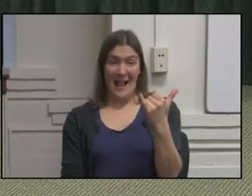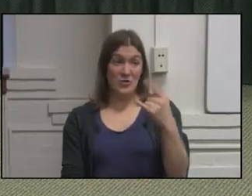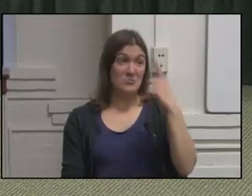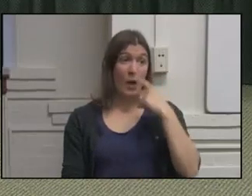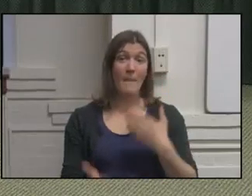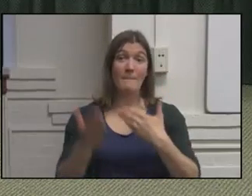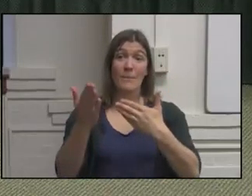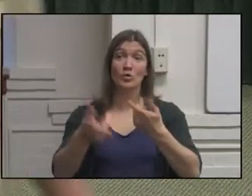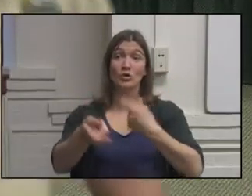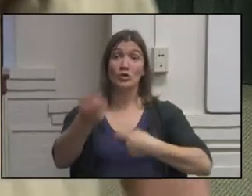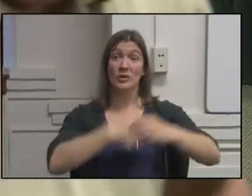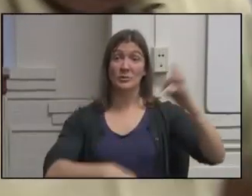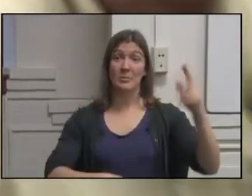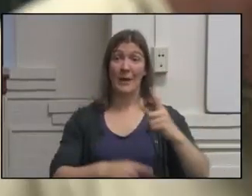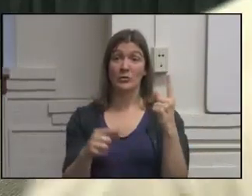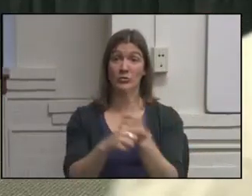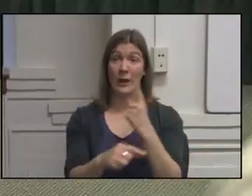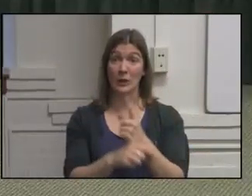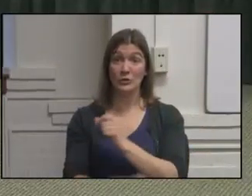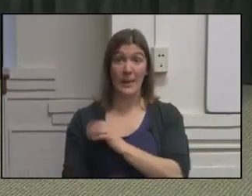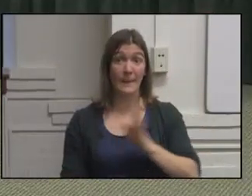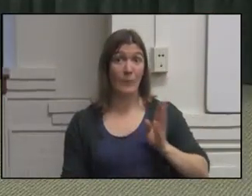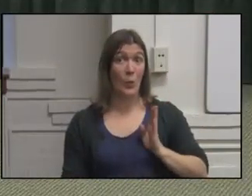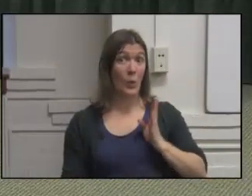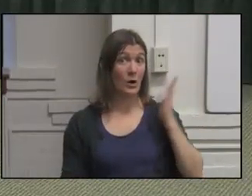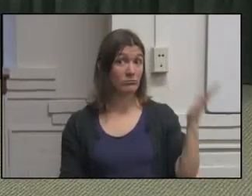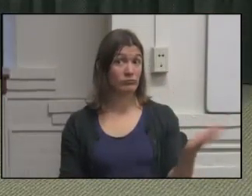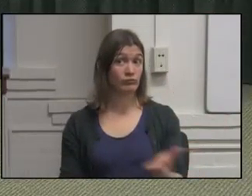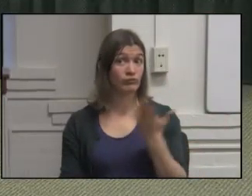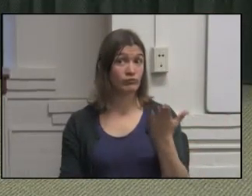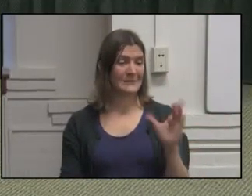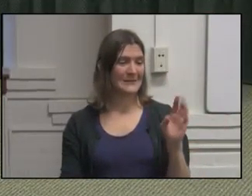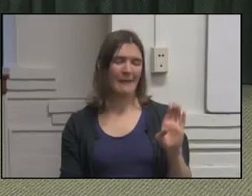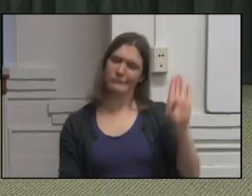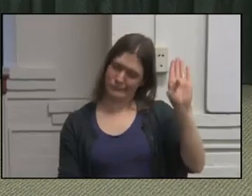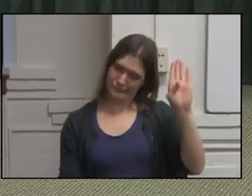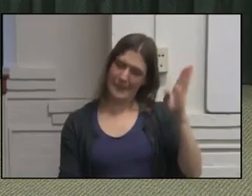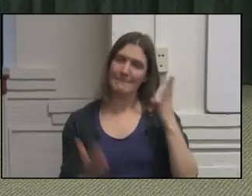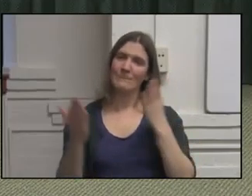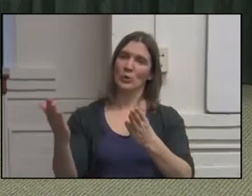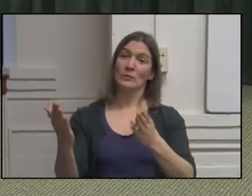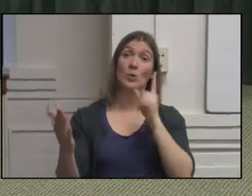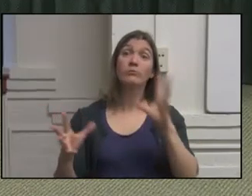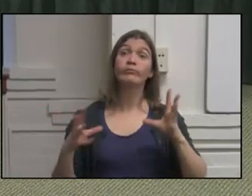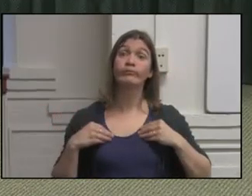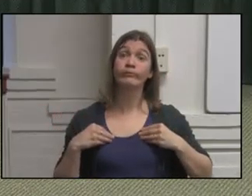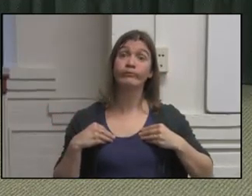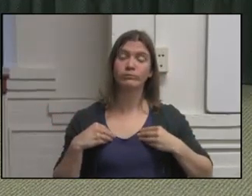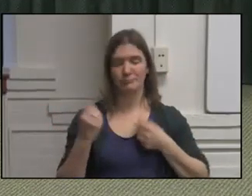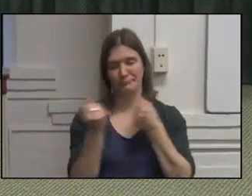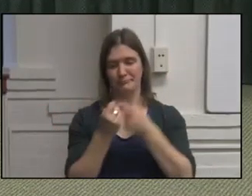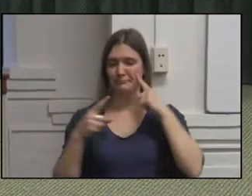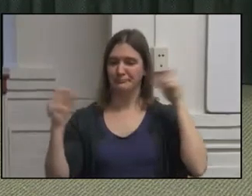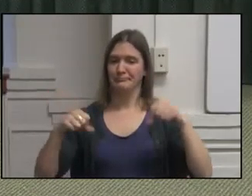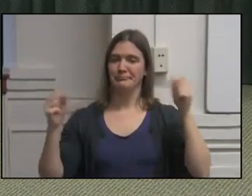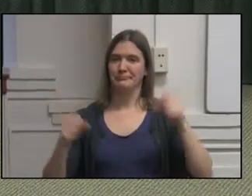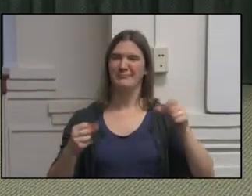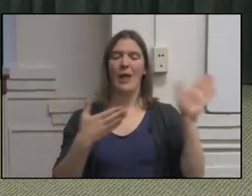a motion to adjourn as Water and Sewer Commissioners. So moved. All those in favor? Aye. Aye.